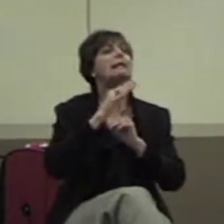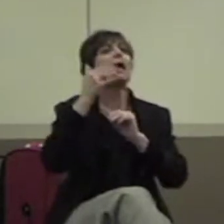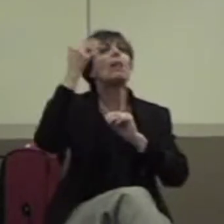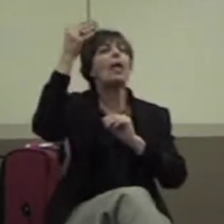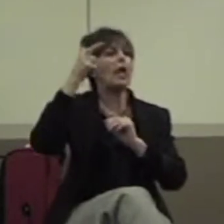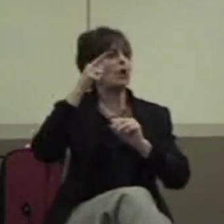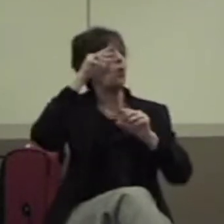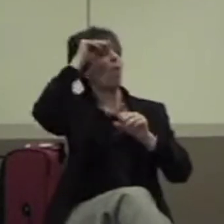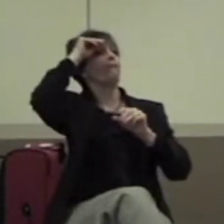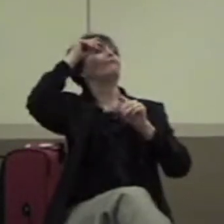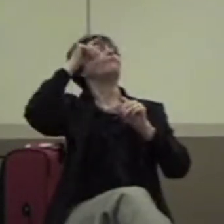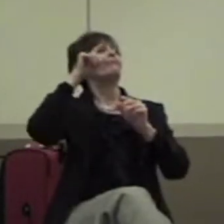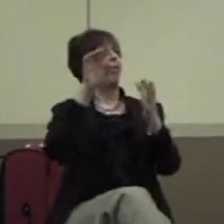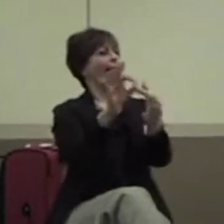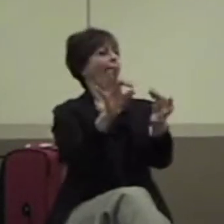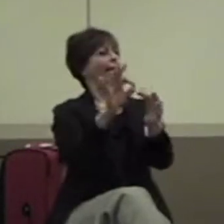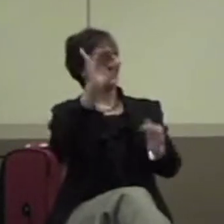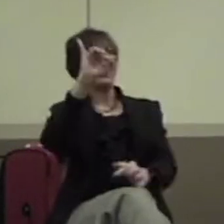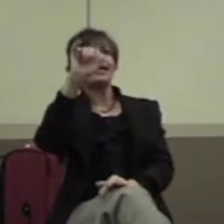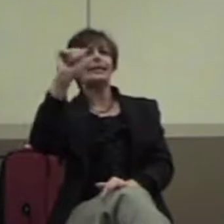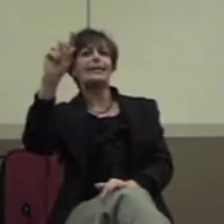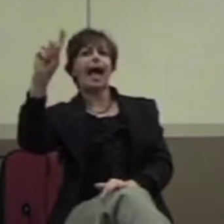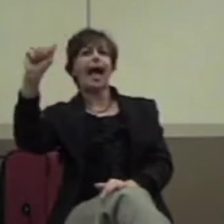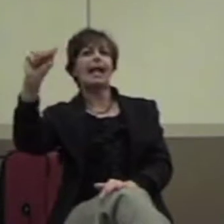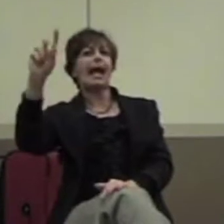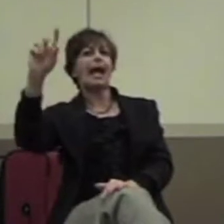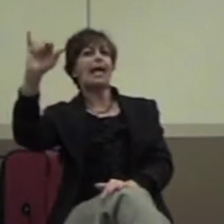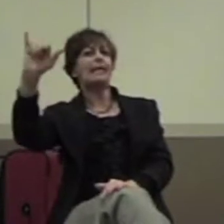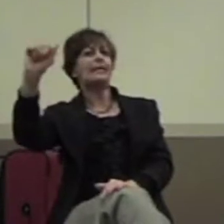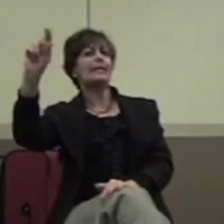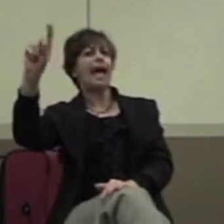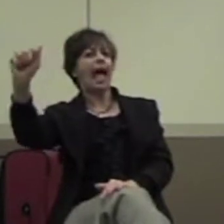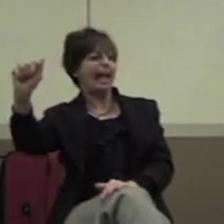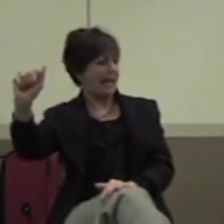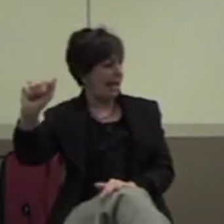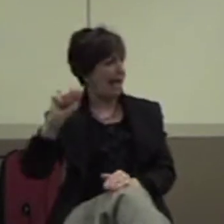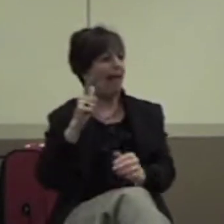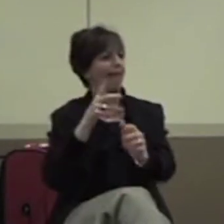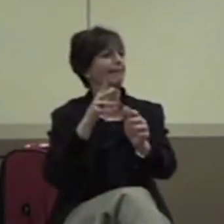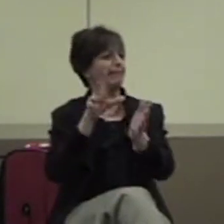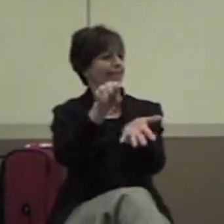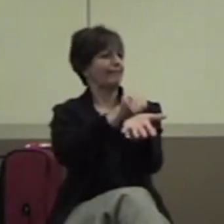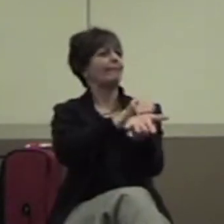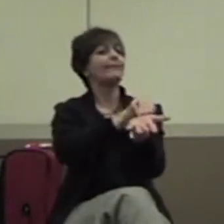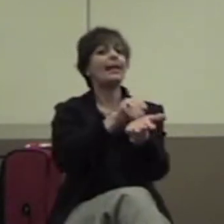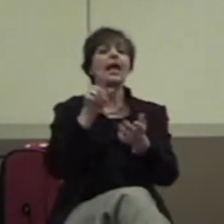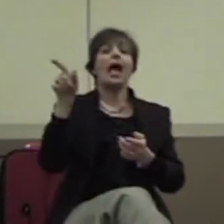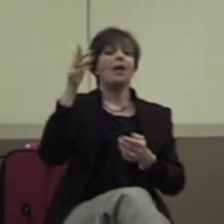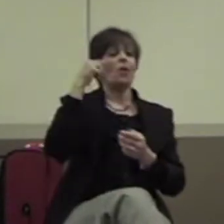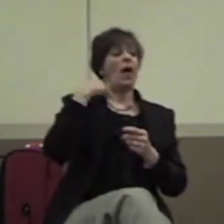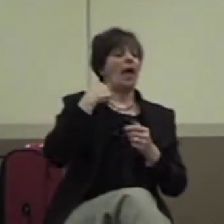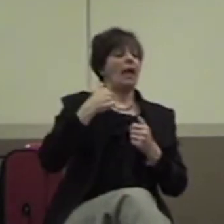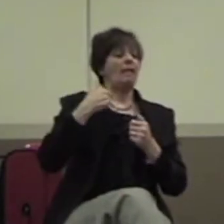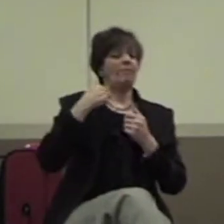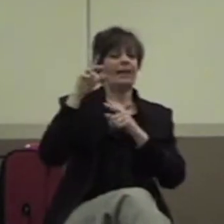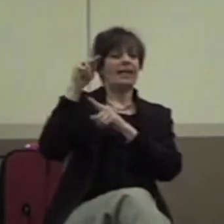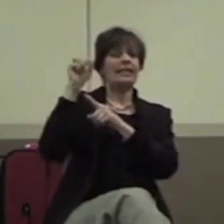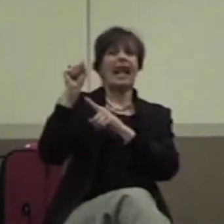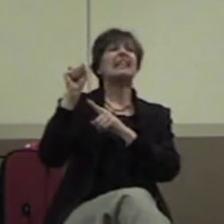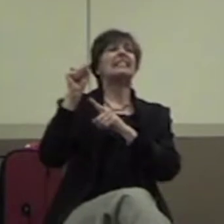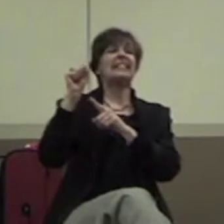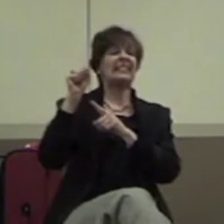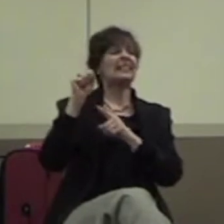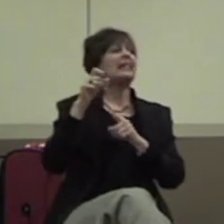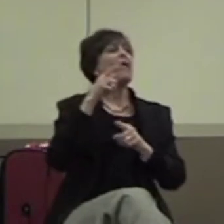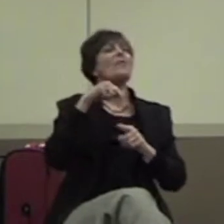and you'd never said it before? I lived in Georgia for 5 years. I know I'm going to get made fun of in Kansas, but I swear to you, I'm